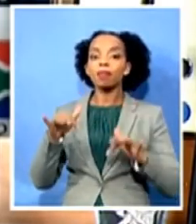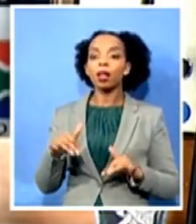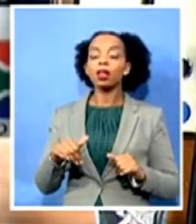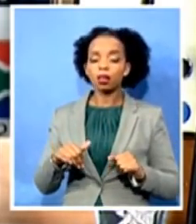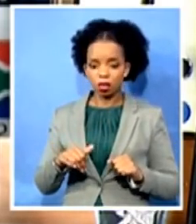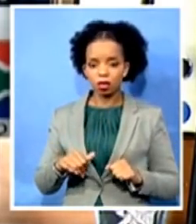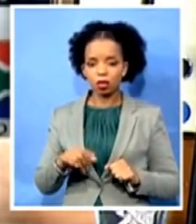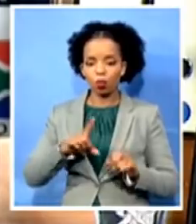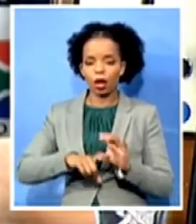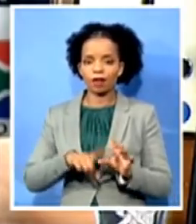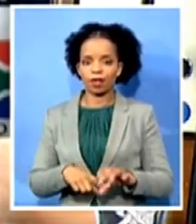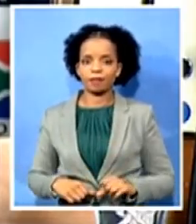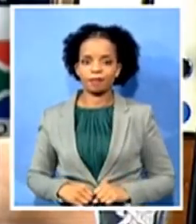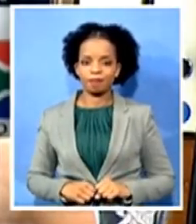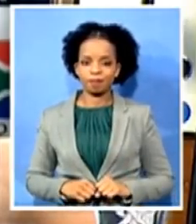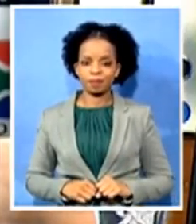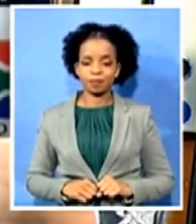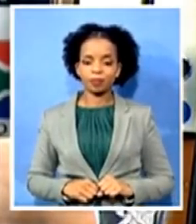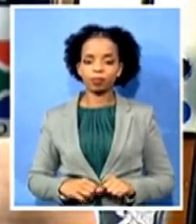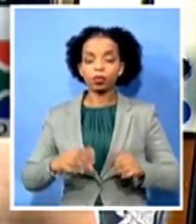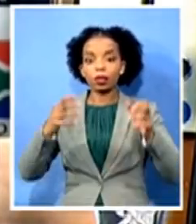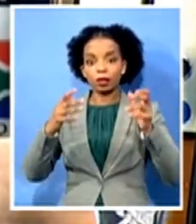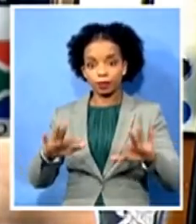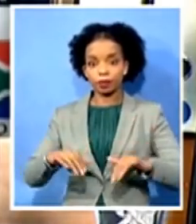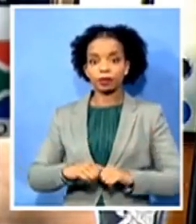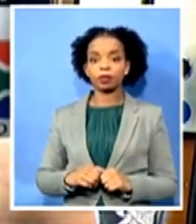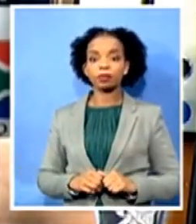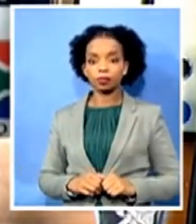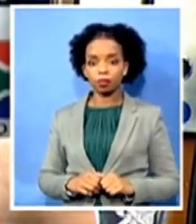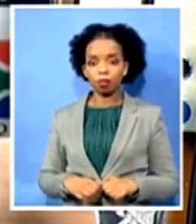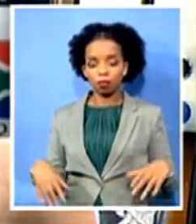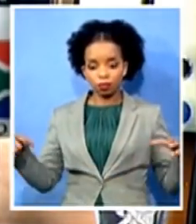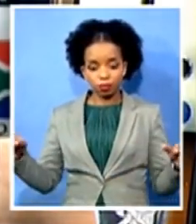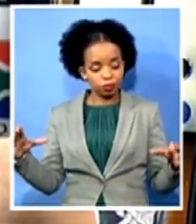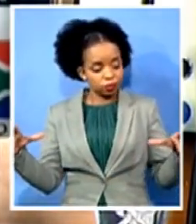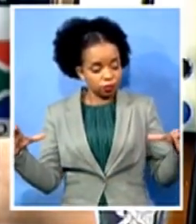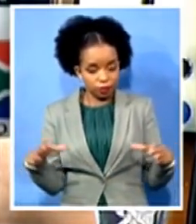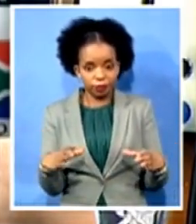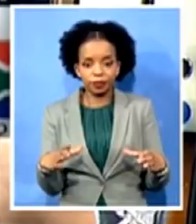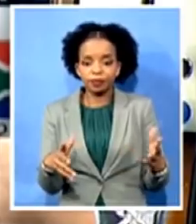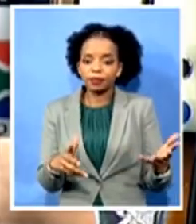Let's go through it together and just check whether the criteria that the ESCO